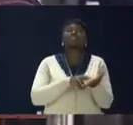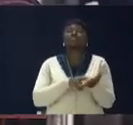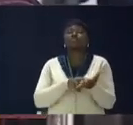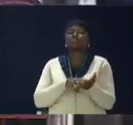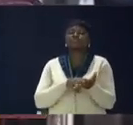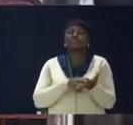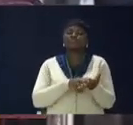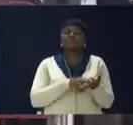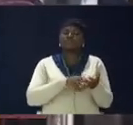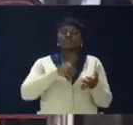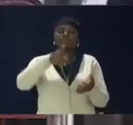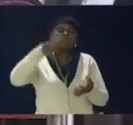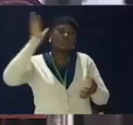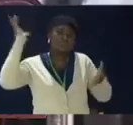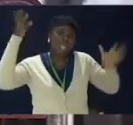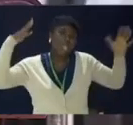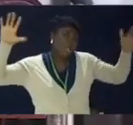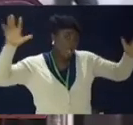you clap,